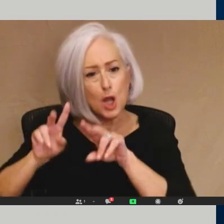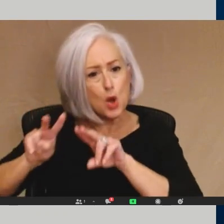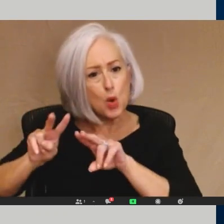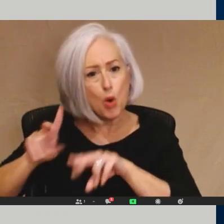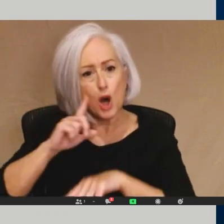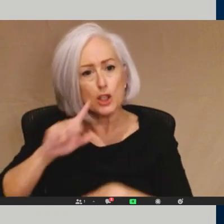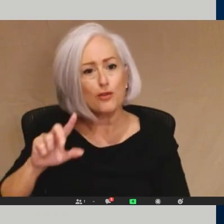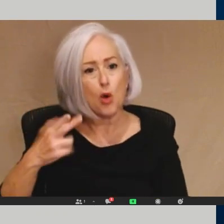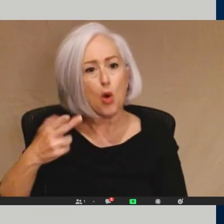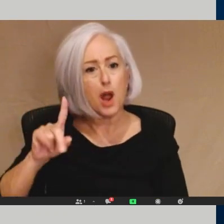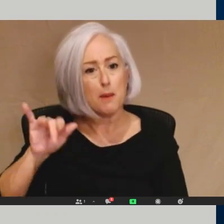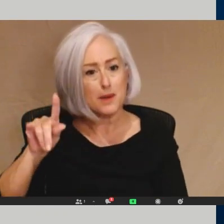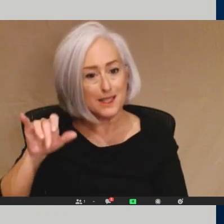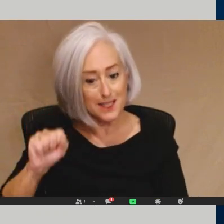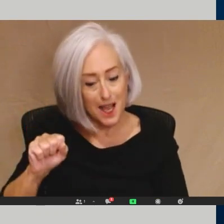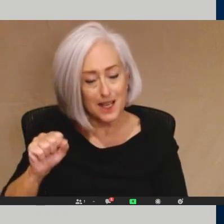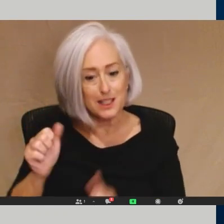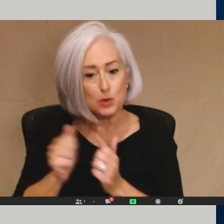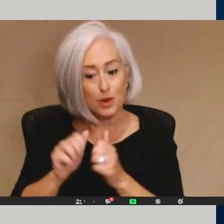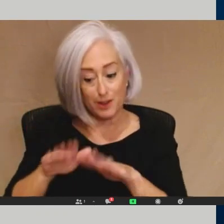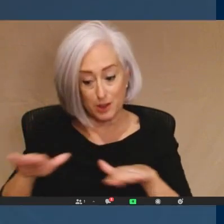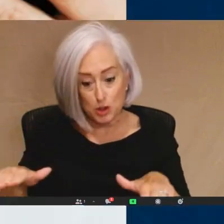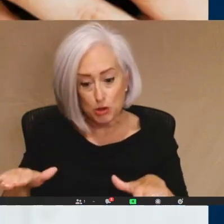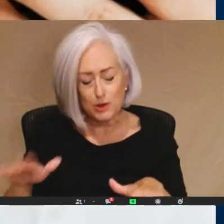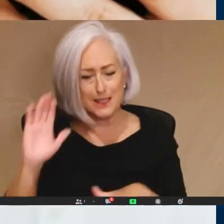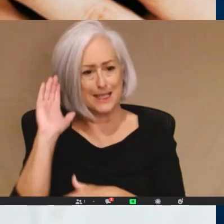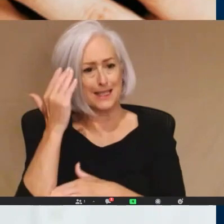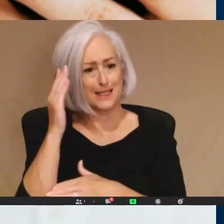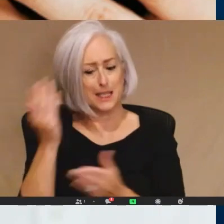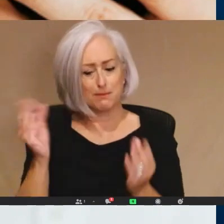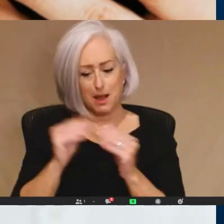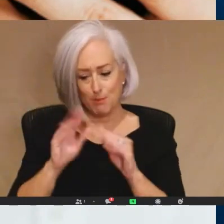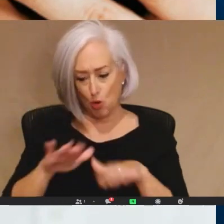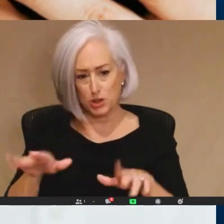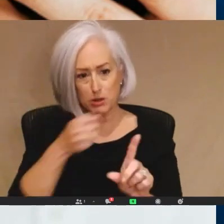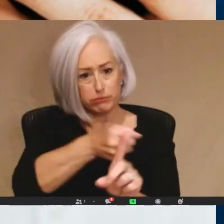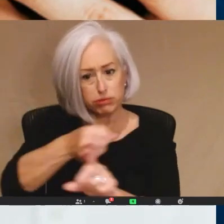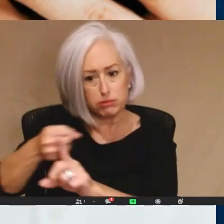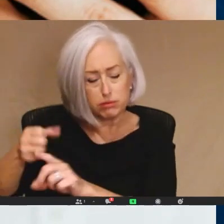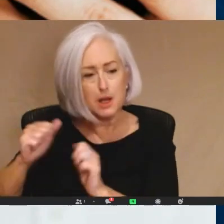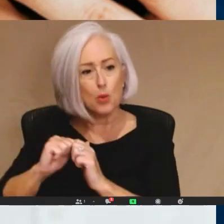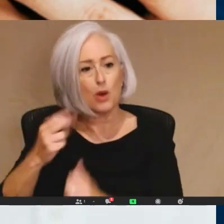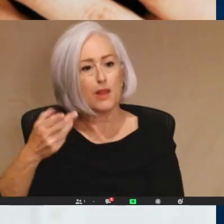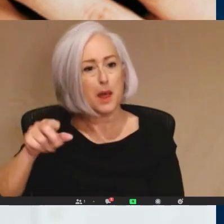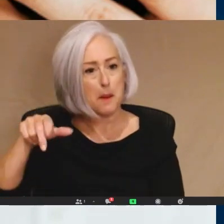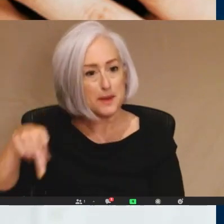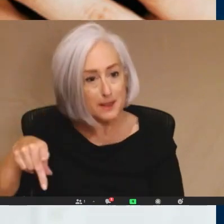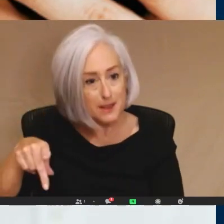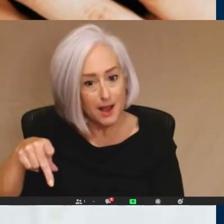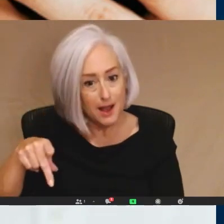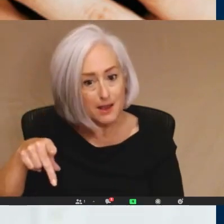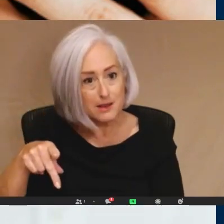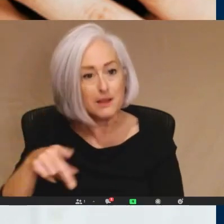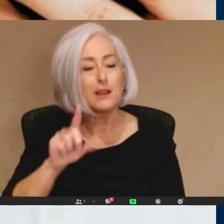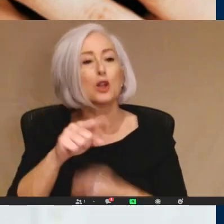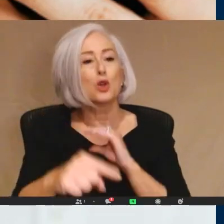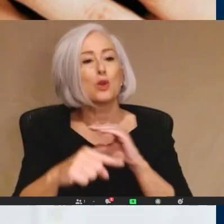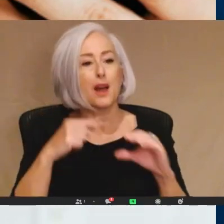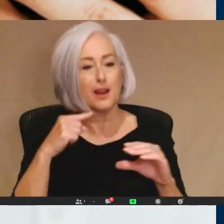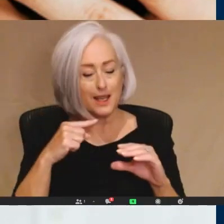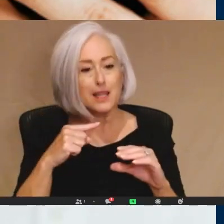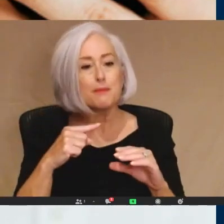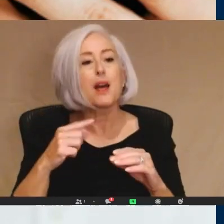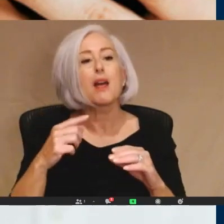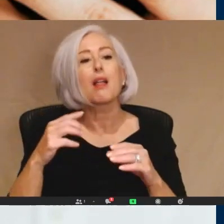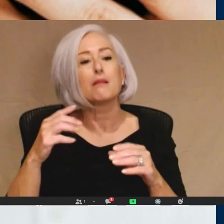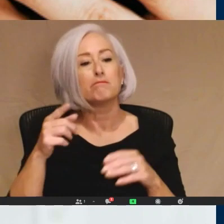cause as more and more kids are getting it? Get your questions sent in to us on YouTube, Facebook, and email us at the Medical News Network. You can find links to those